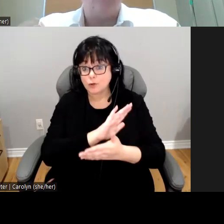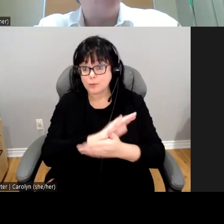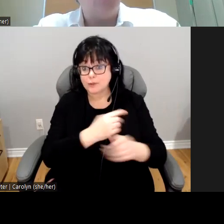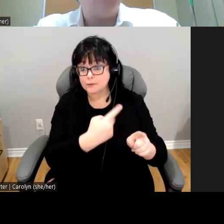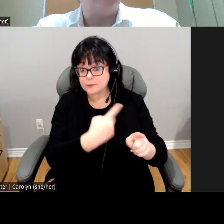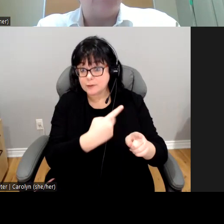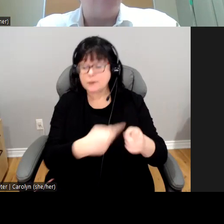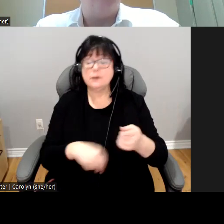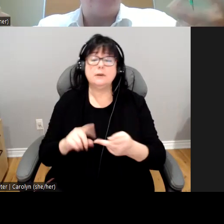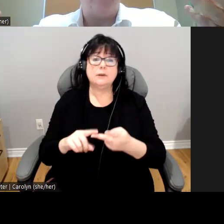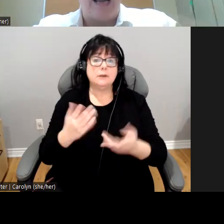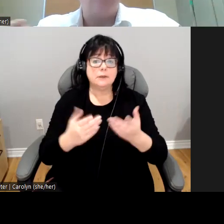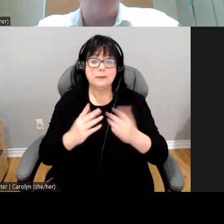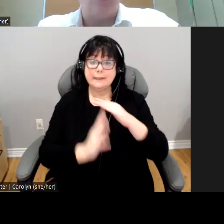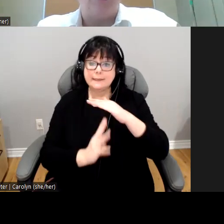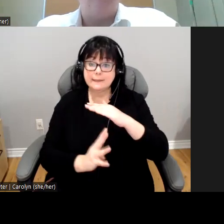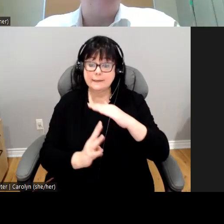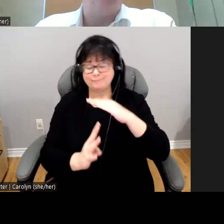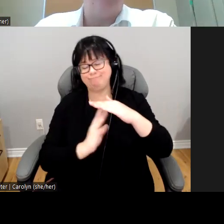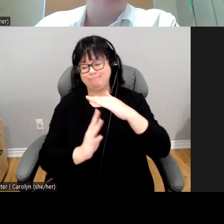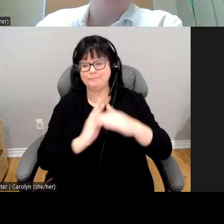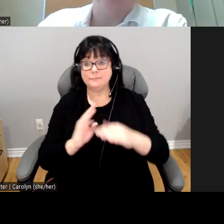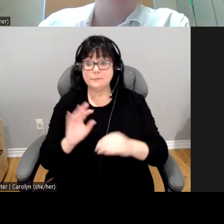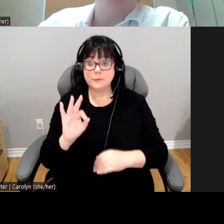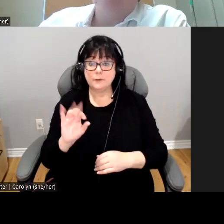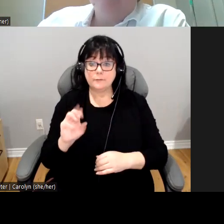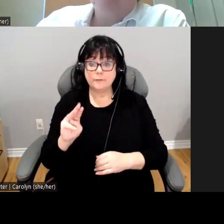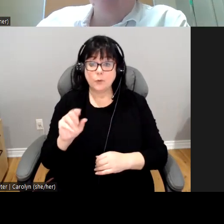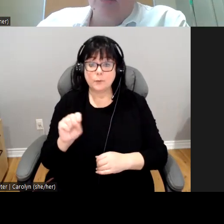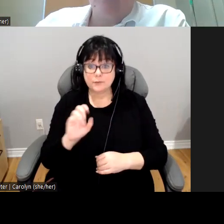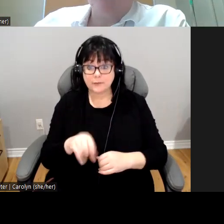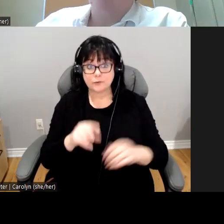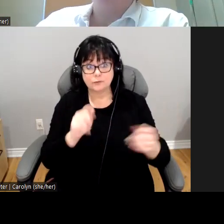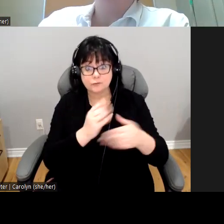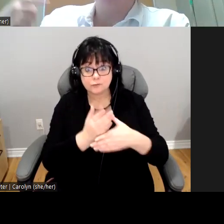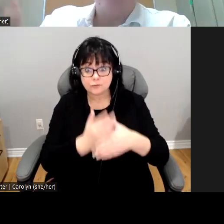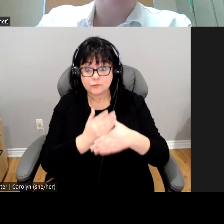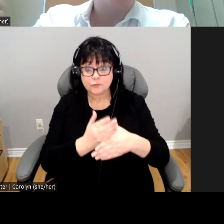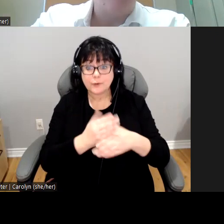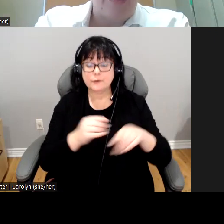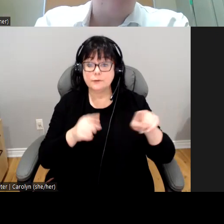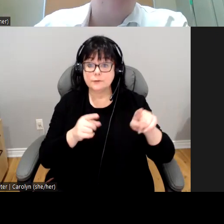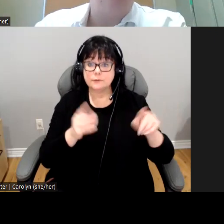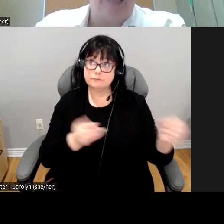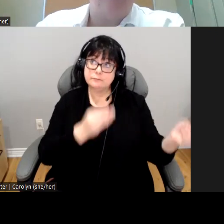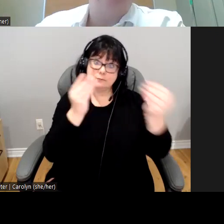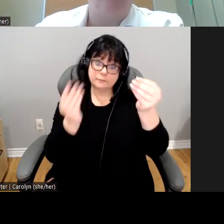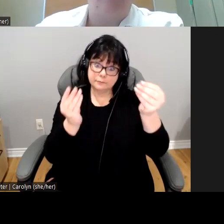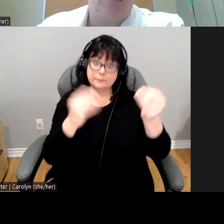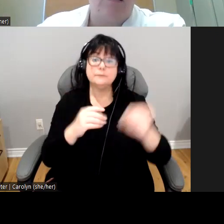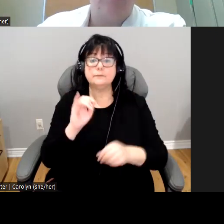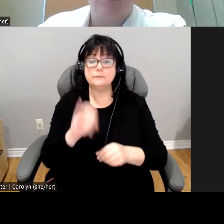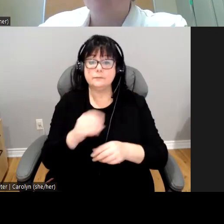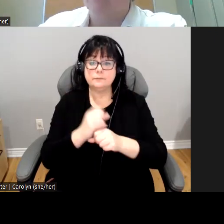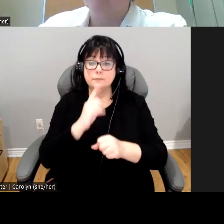and doing more than just collaborating, but actually sharing some of these resources to reduce the costs so that you can make